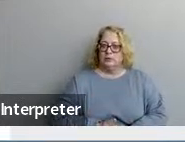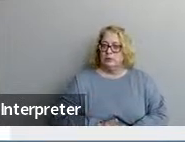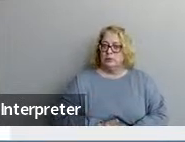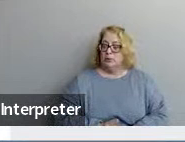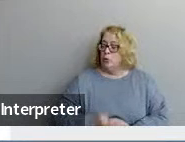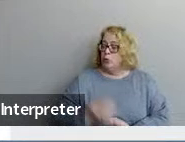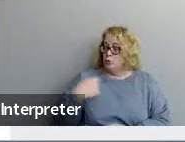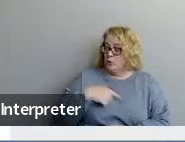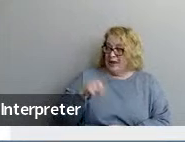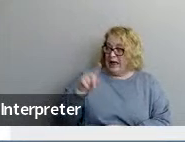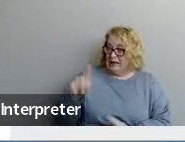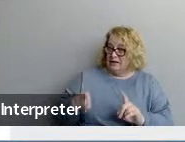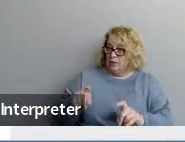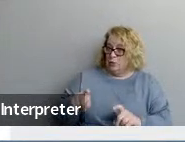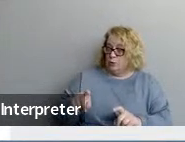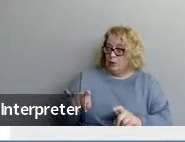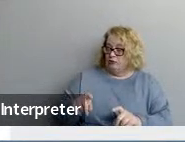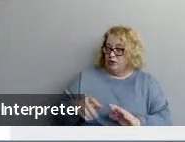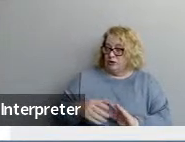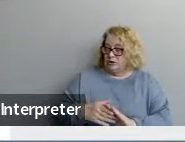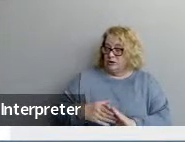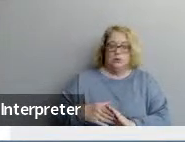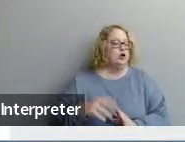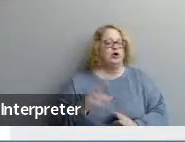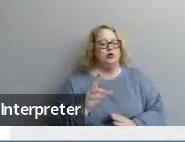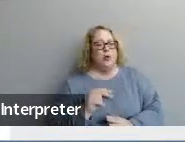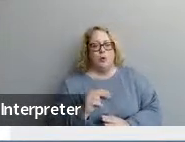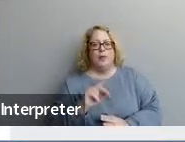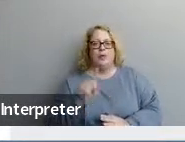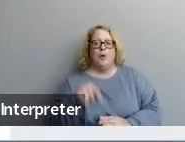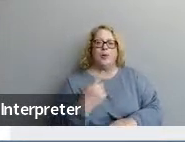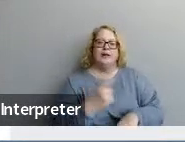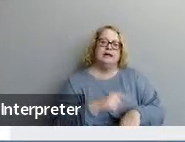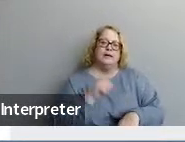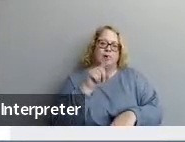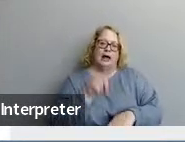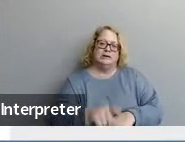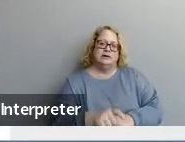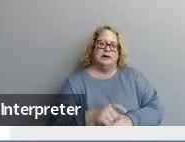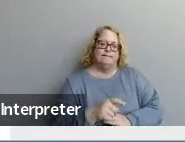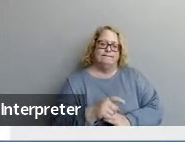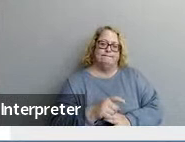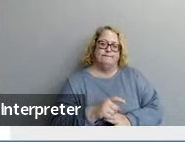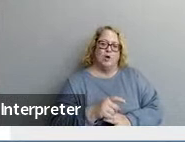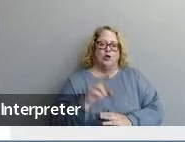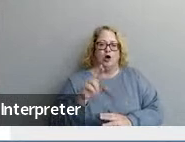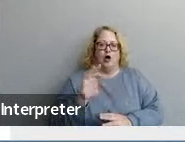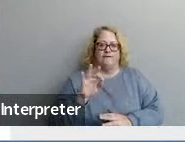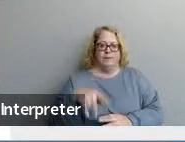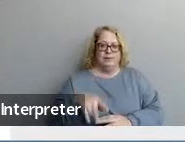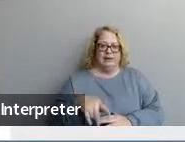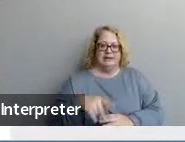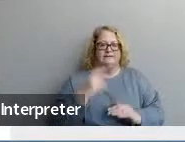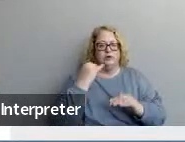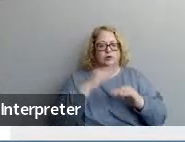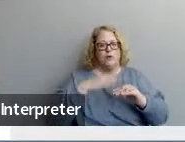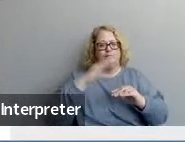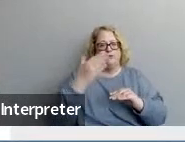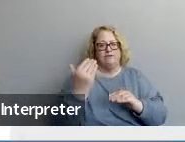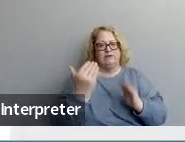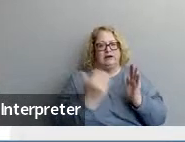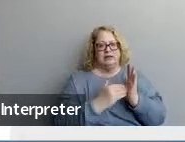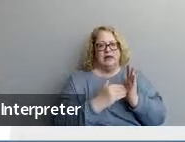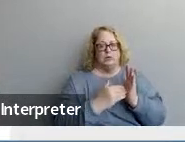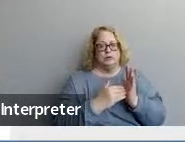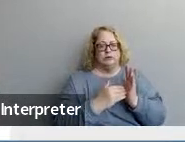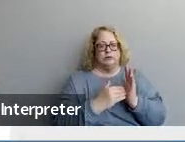Do we ask them those questions even though we're not tracking it? No. The only time we ask them those questions are on the RFPs that are over the 15,000, that's generally